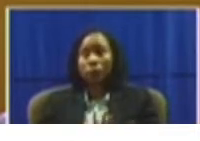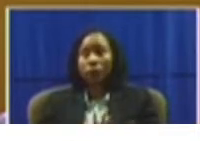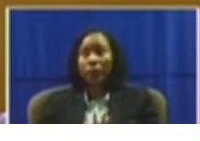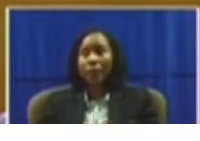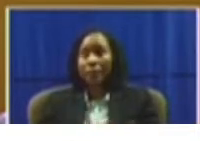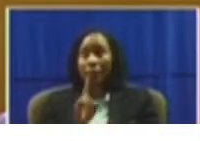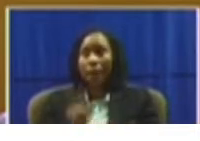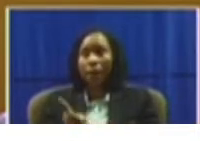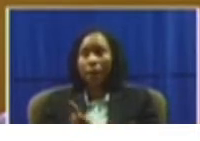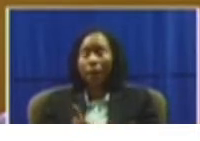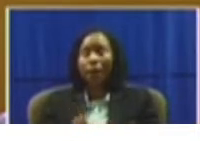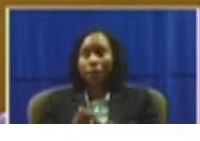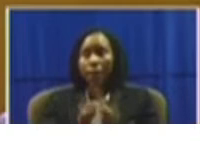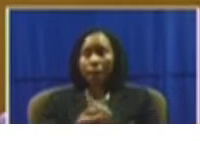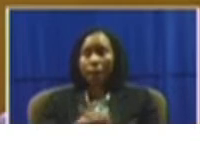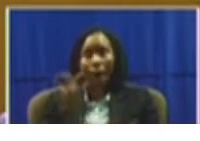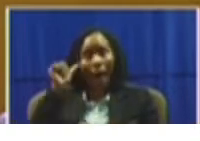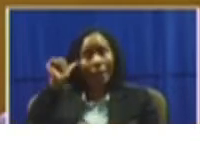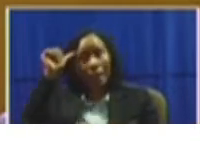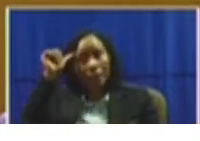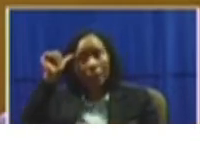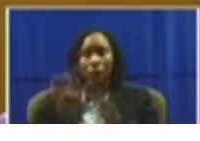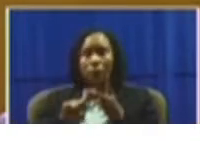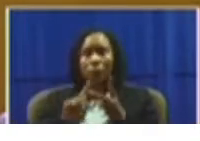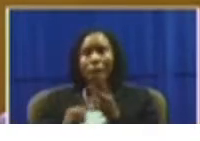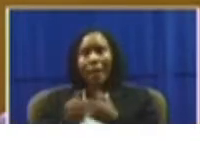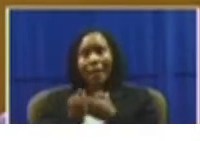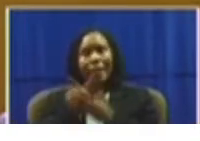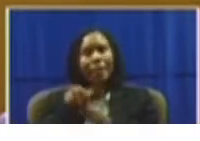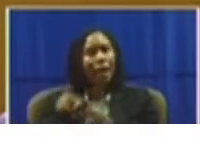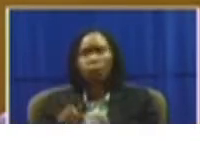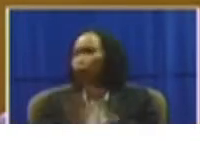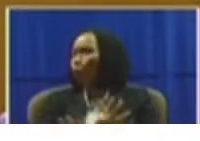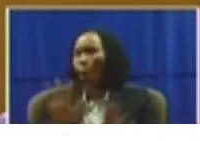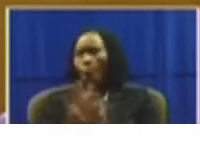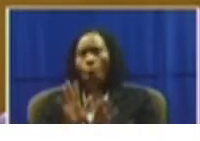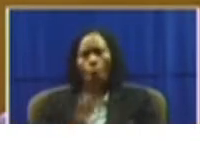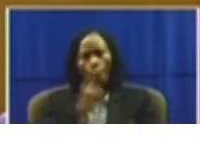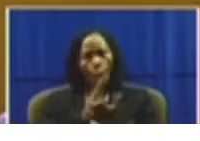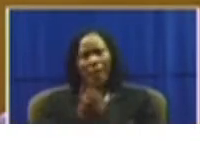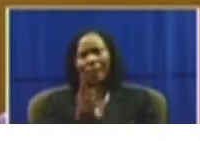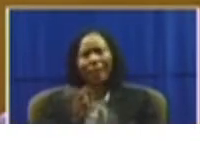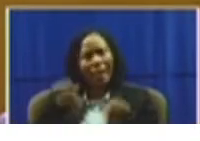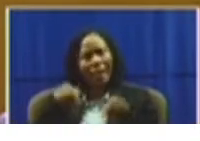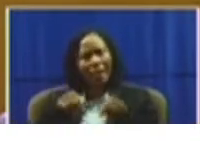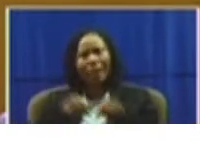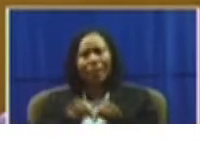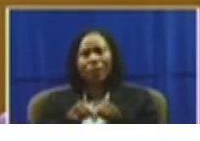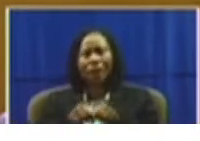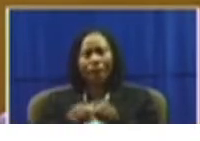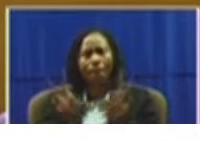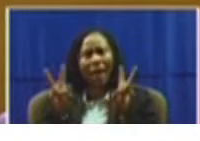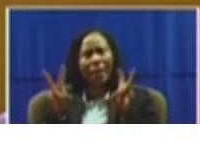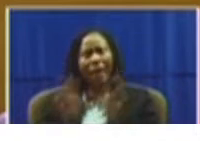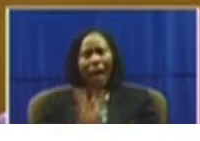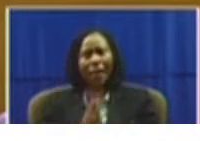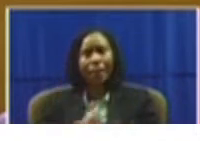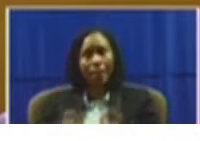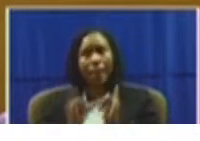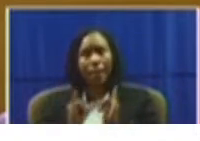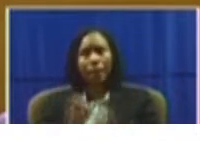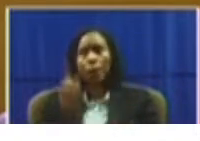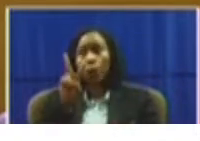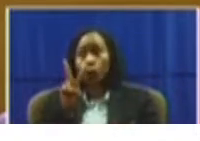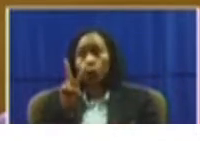leaders. No, honestly, this is not, we're dealing with serious matters here. We have two motions